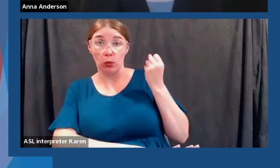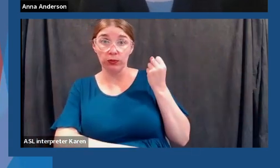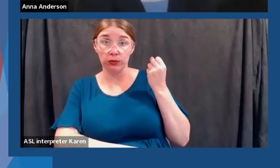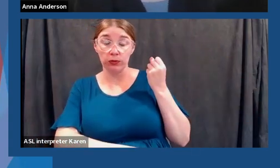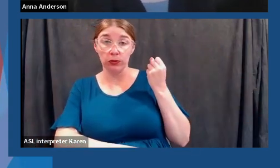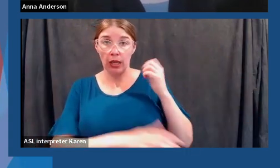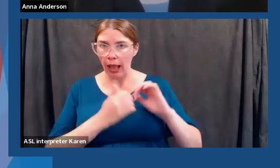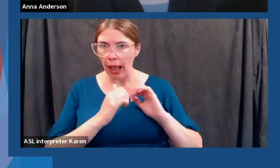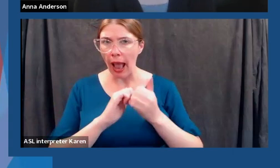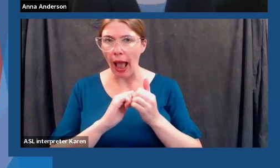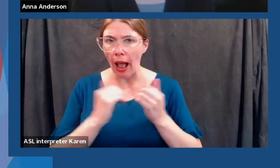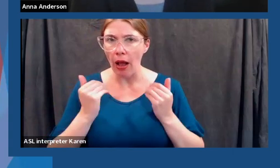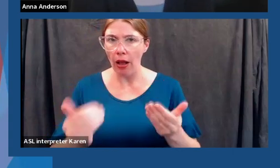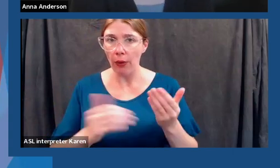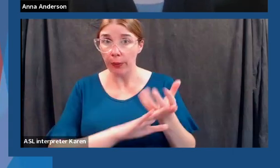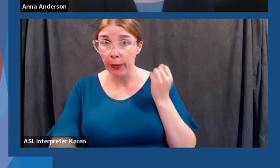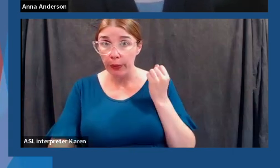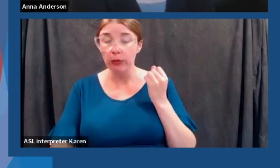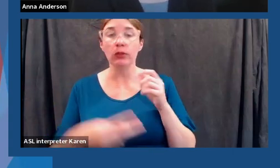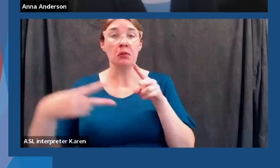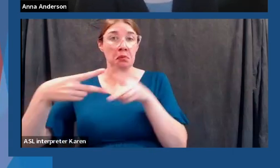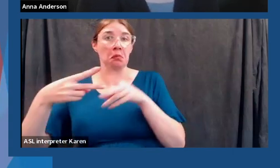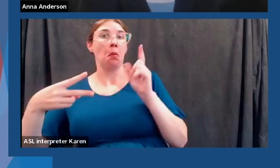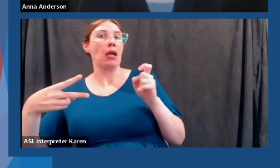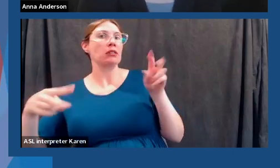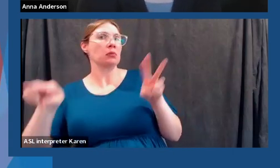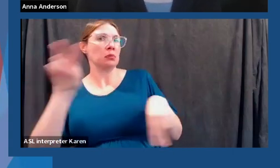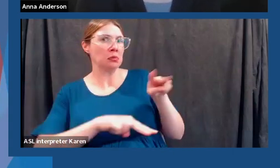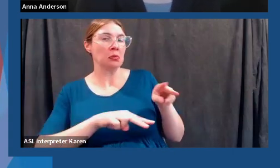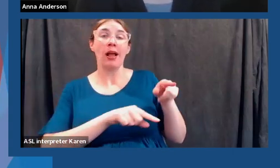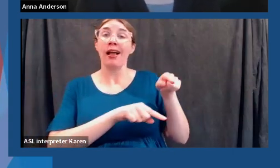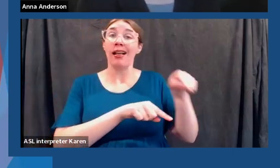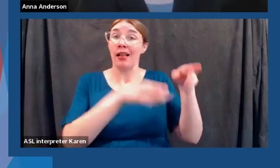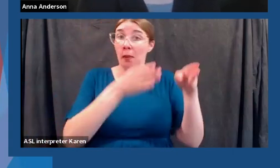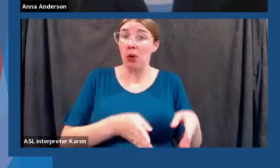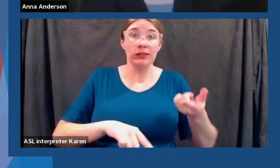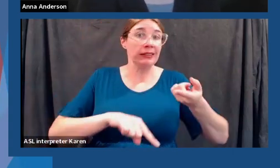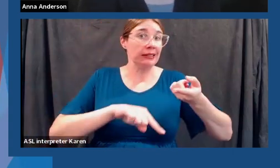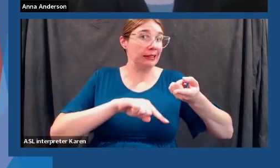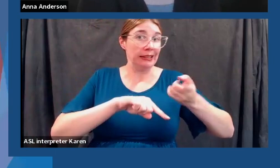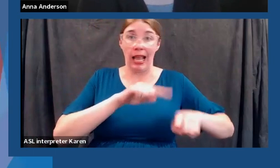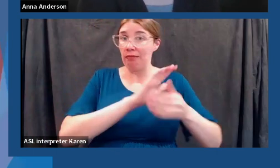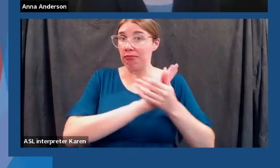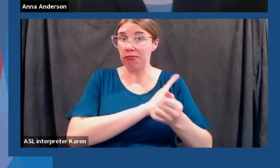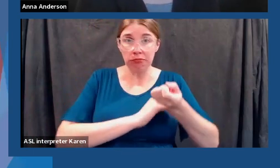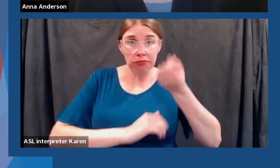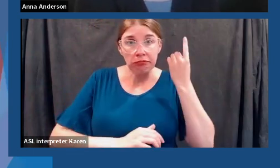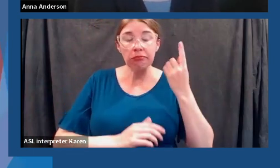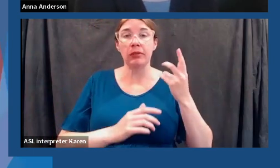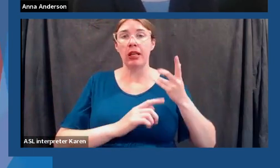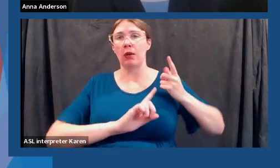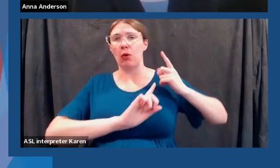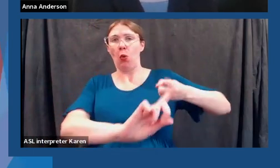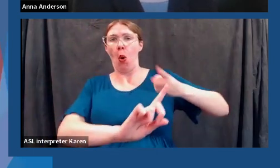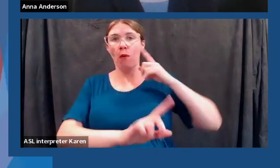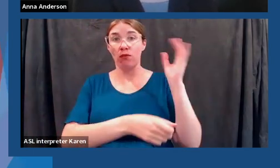for removing the right to vote is incapable of understanding the objective of the elective process.